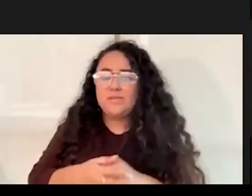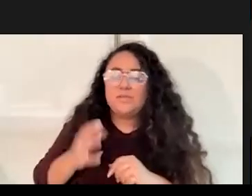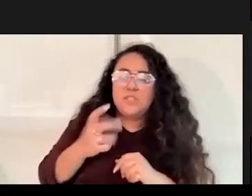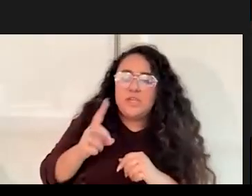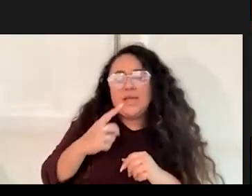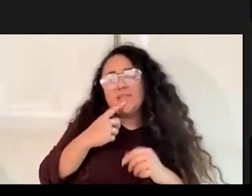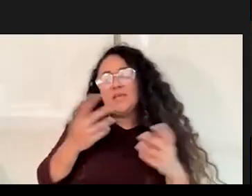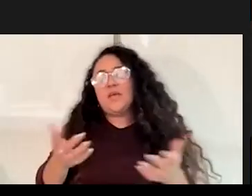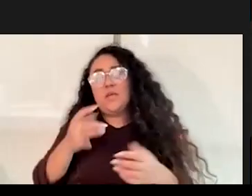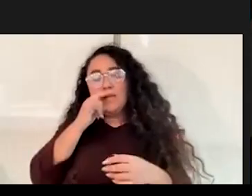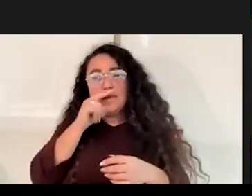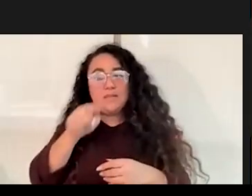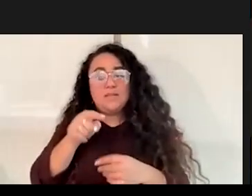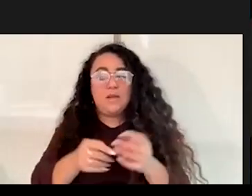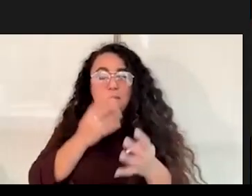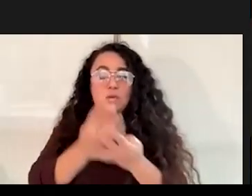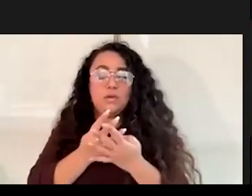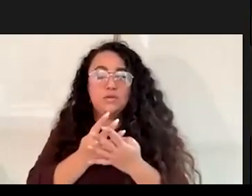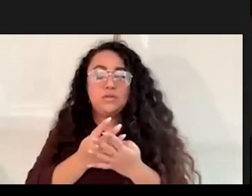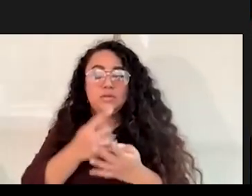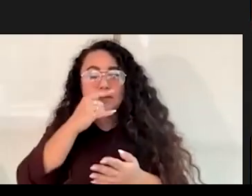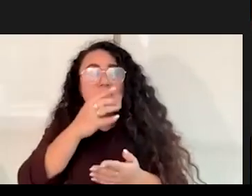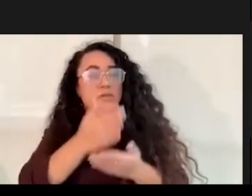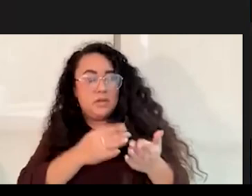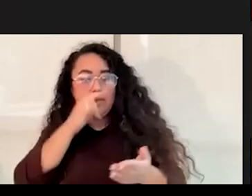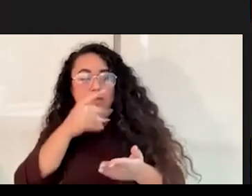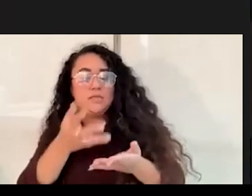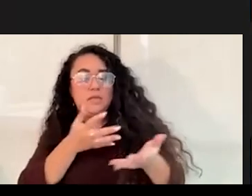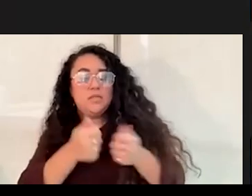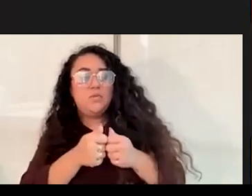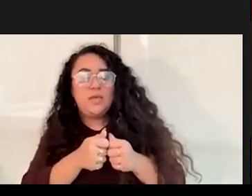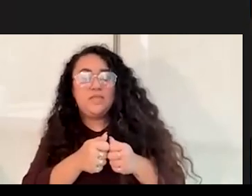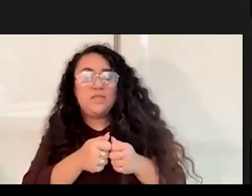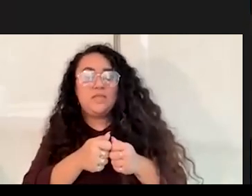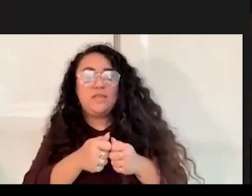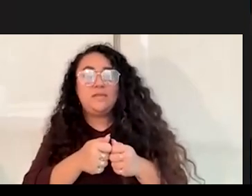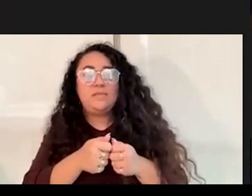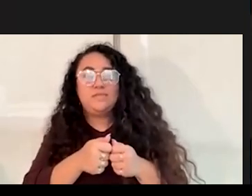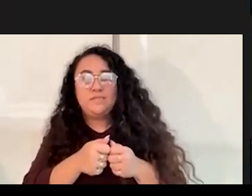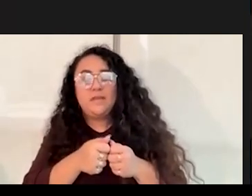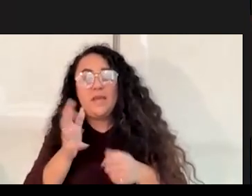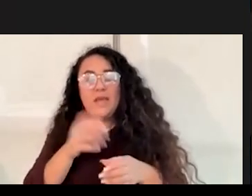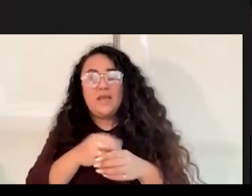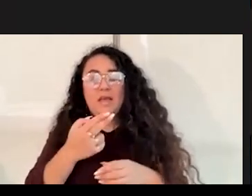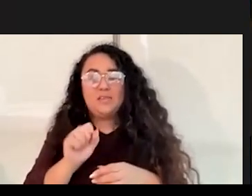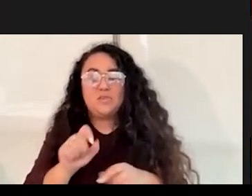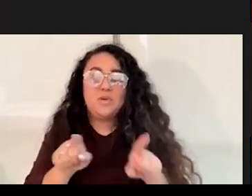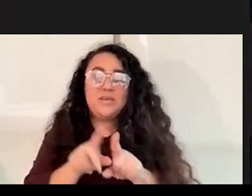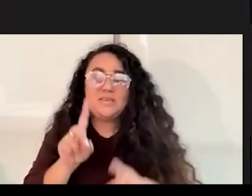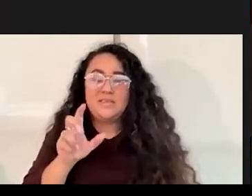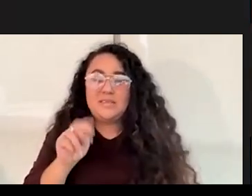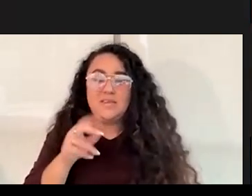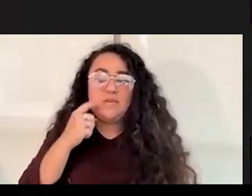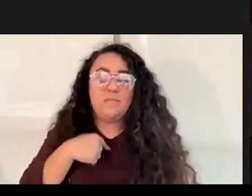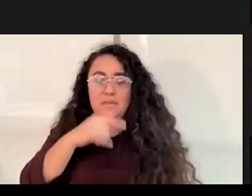So the kids that are in prison and some of the kids that I dealt with in high school as a high school dean, the mm-hmm. to me, the kids in high school